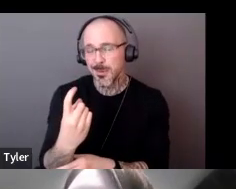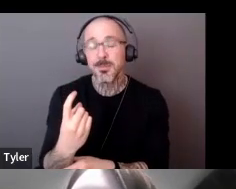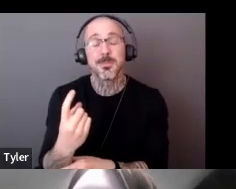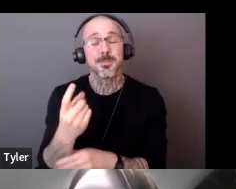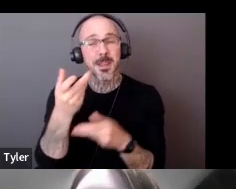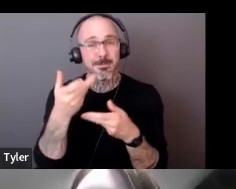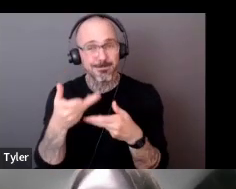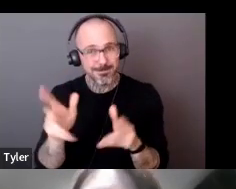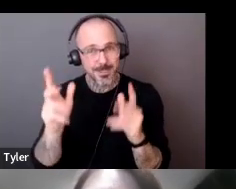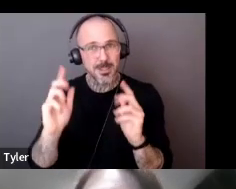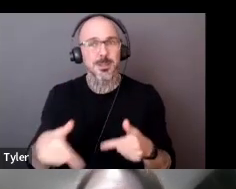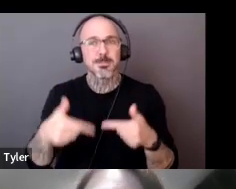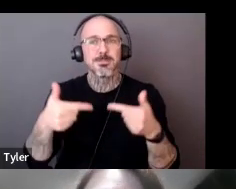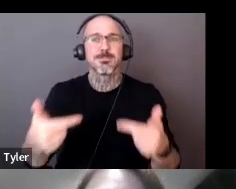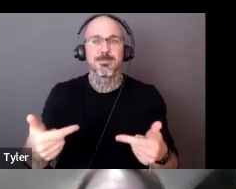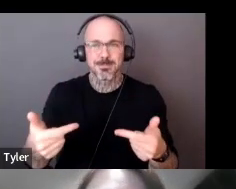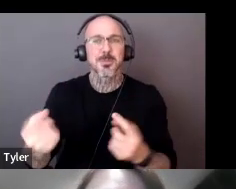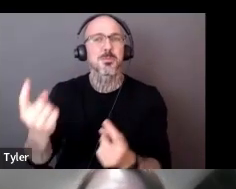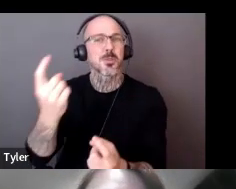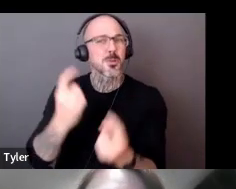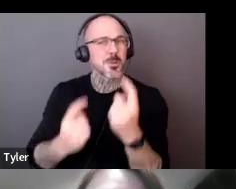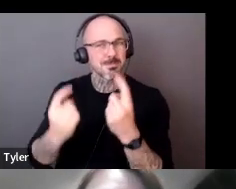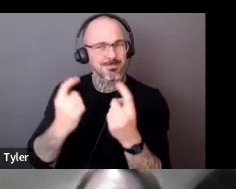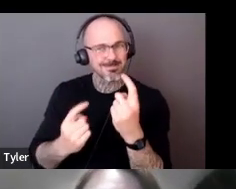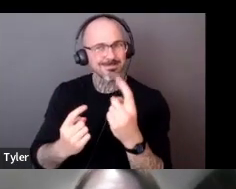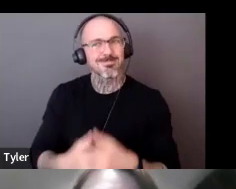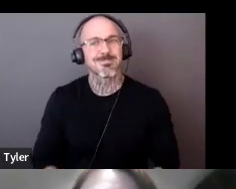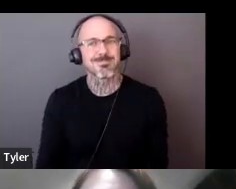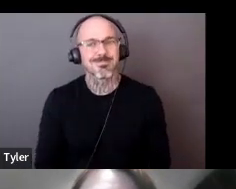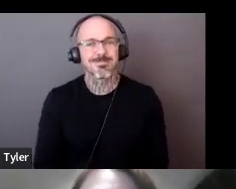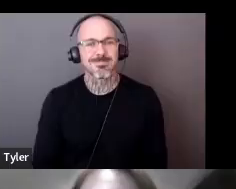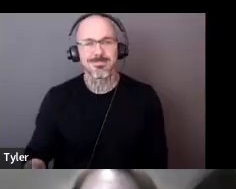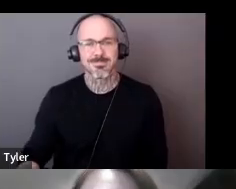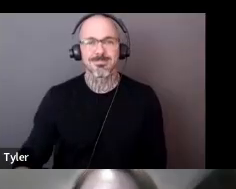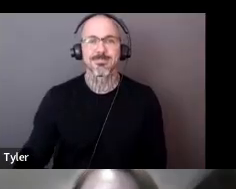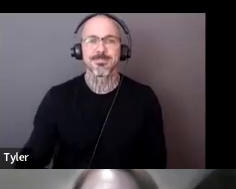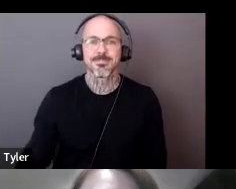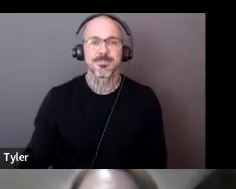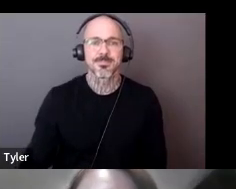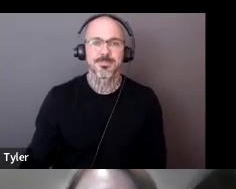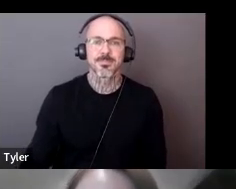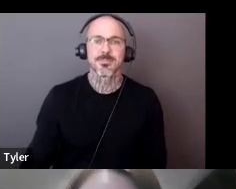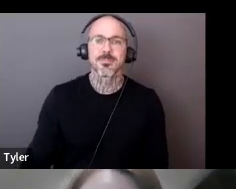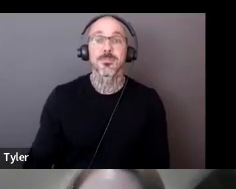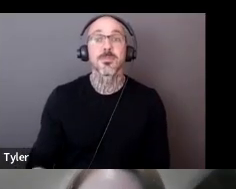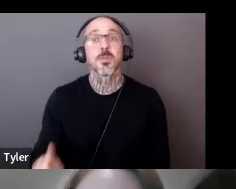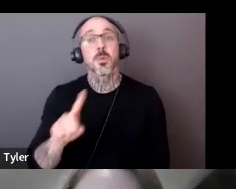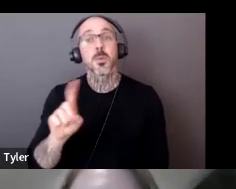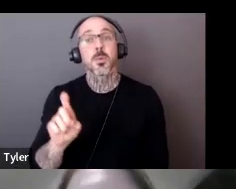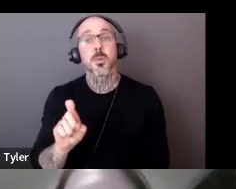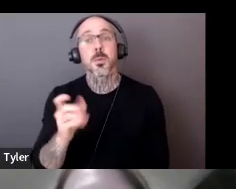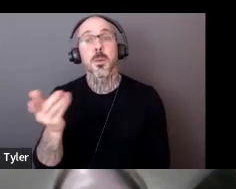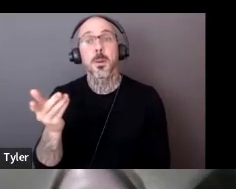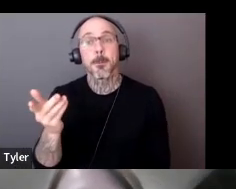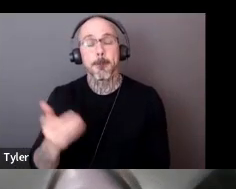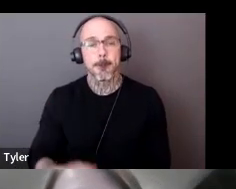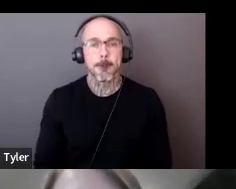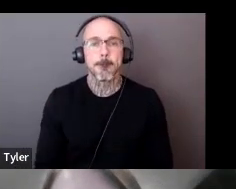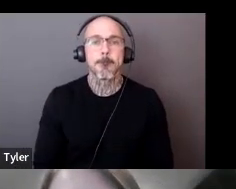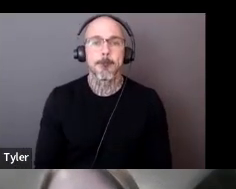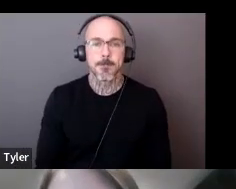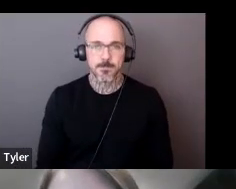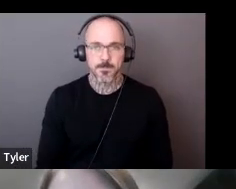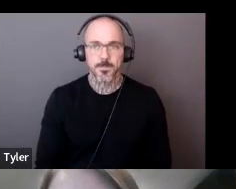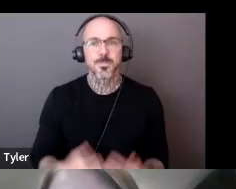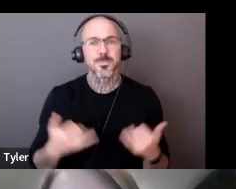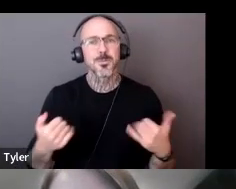some questions that we have from the audience. So this poll question is, after